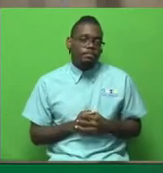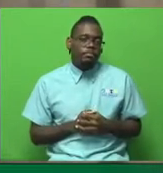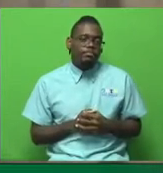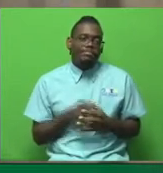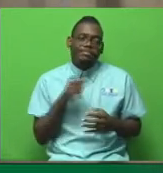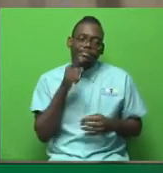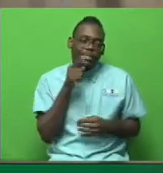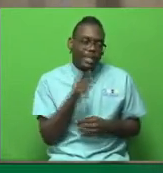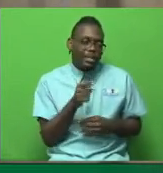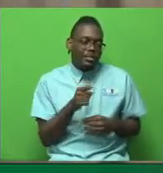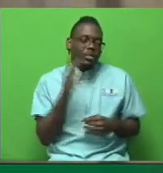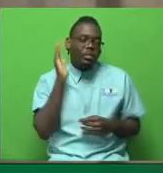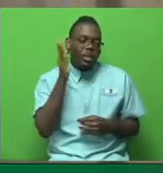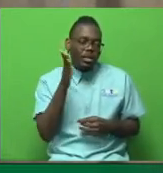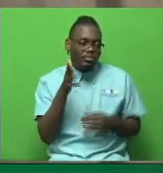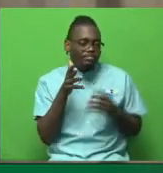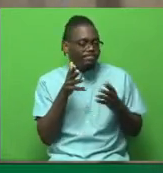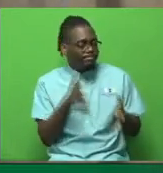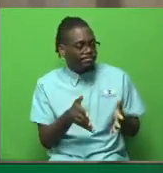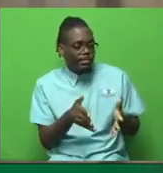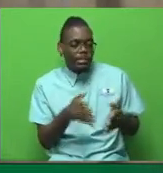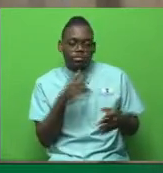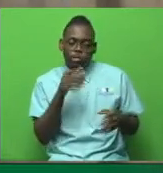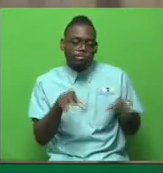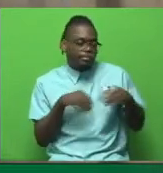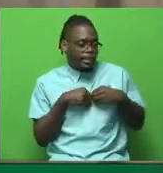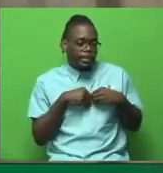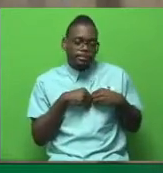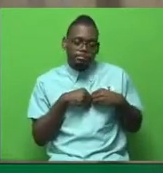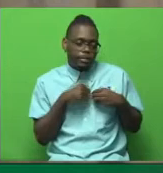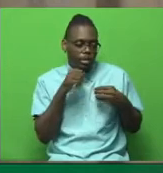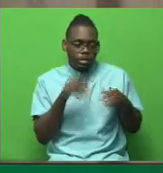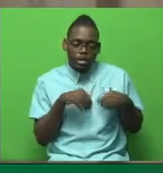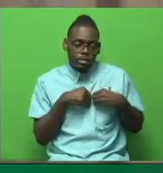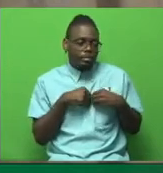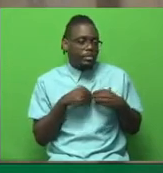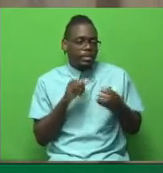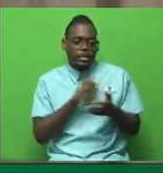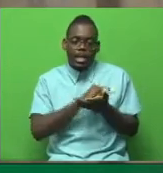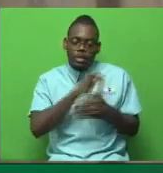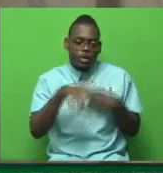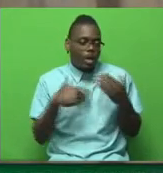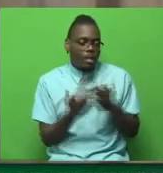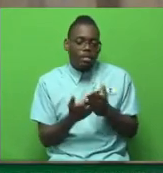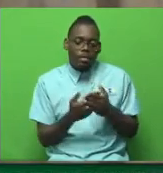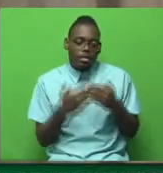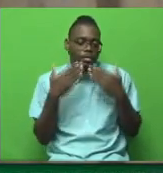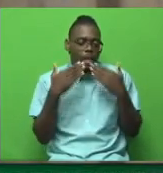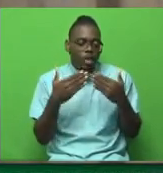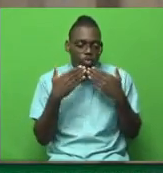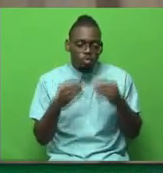Deputy speaker is what I will stand against at every single opportunity I get and I thank you very much